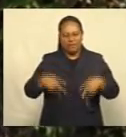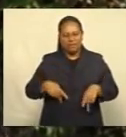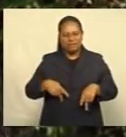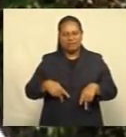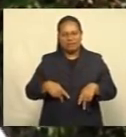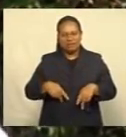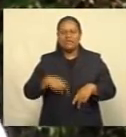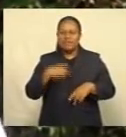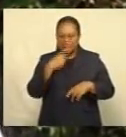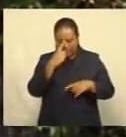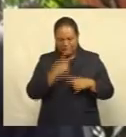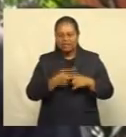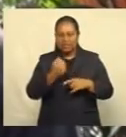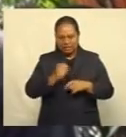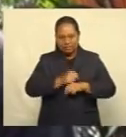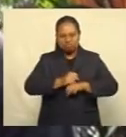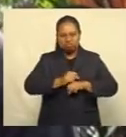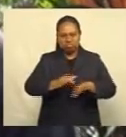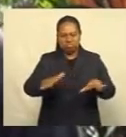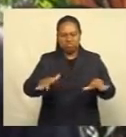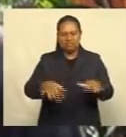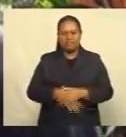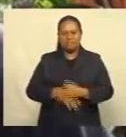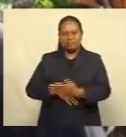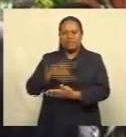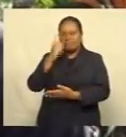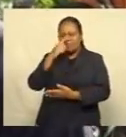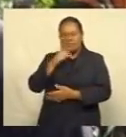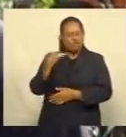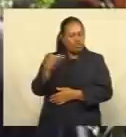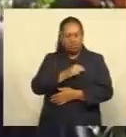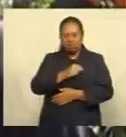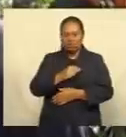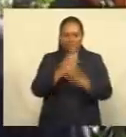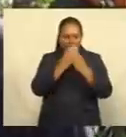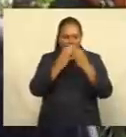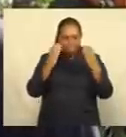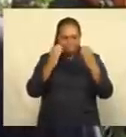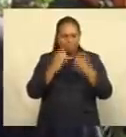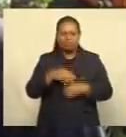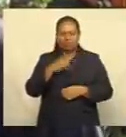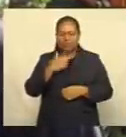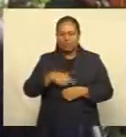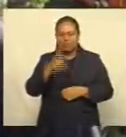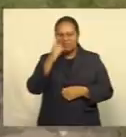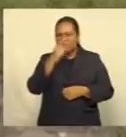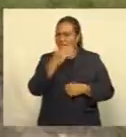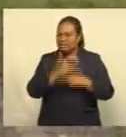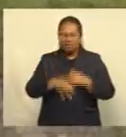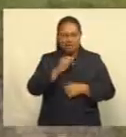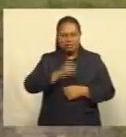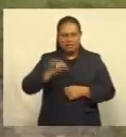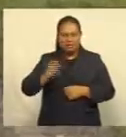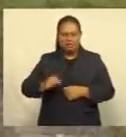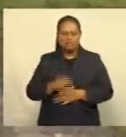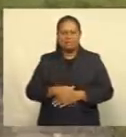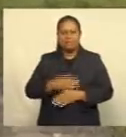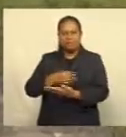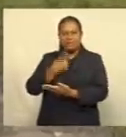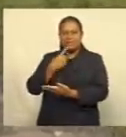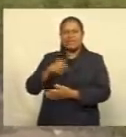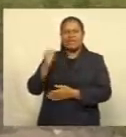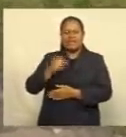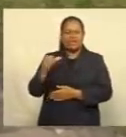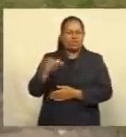the sickness will still spread. People should wear masks now because people they don't take it seriously about this COVID-19. I think we should wear masks to